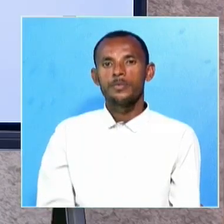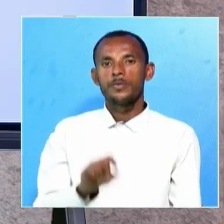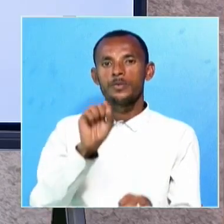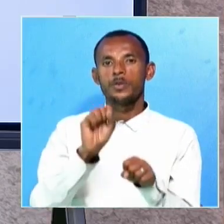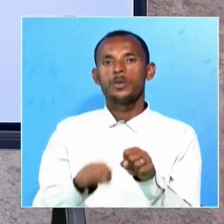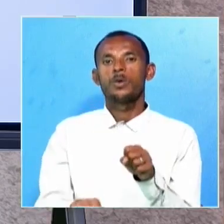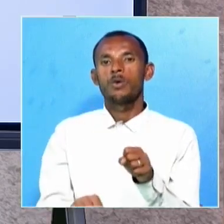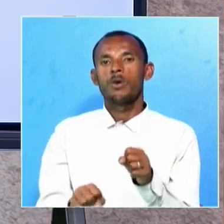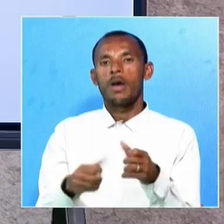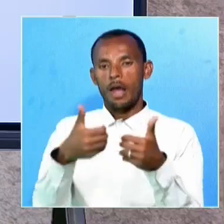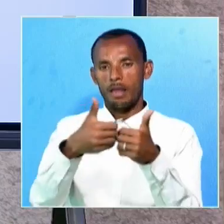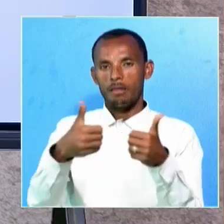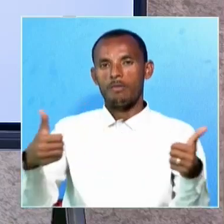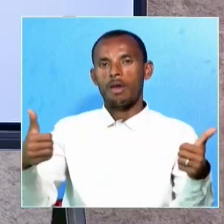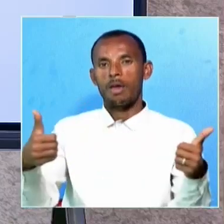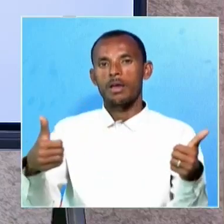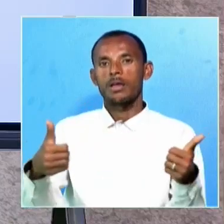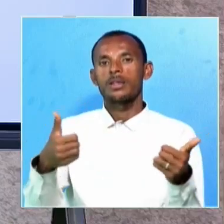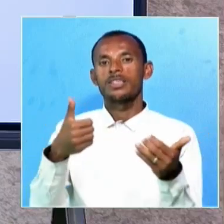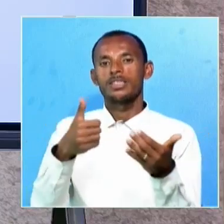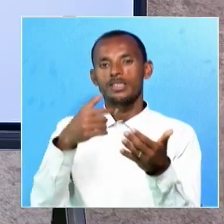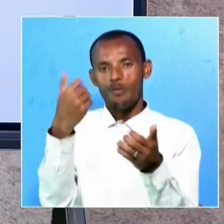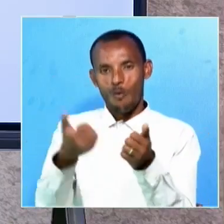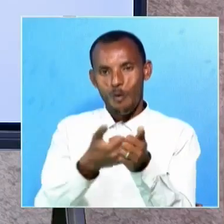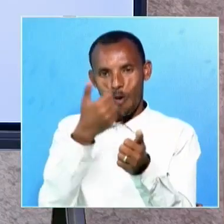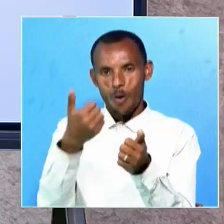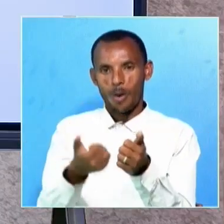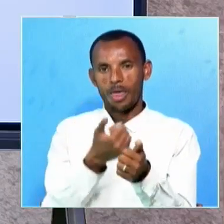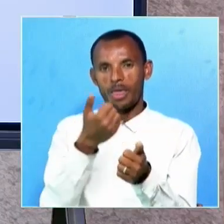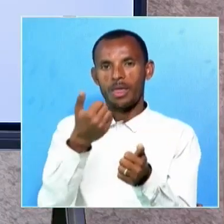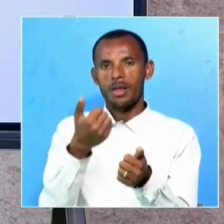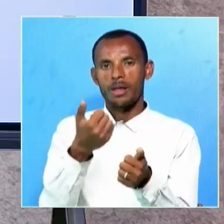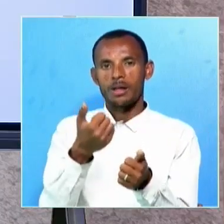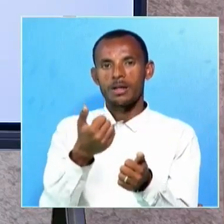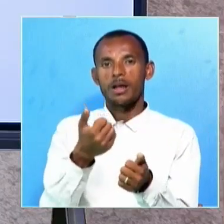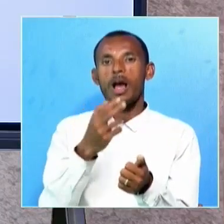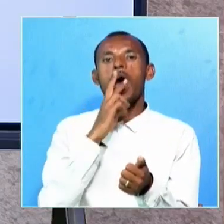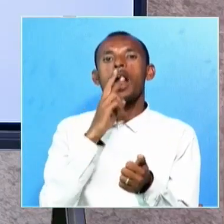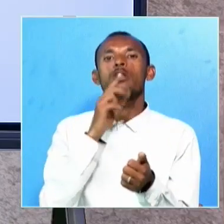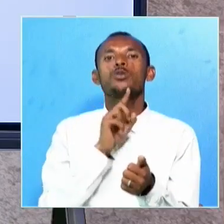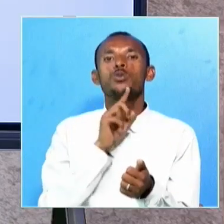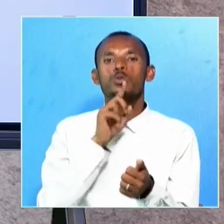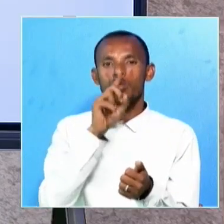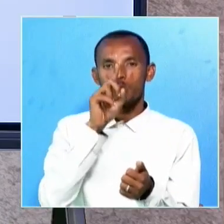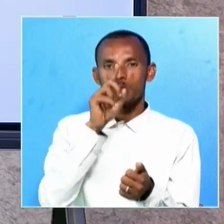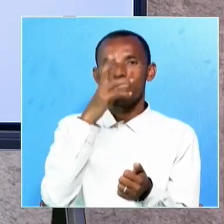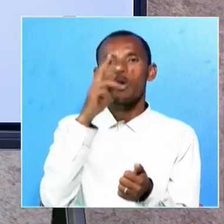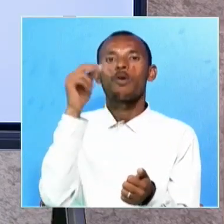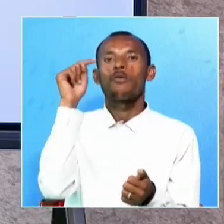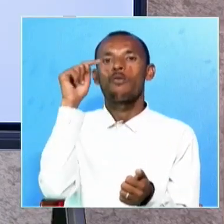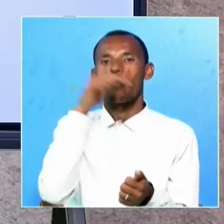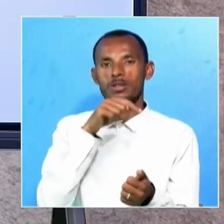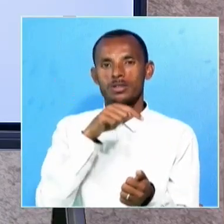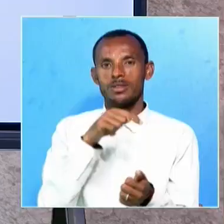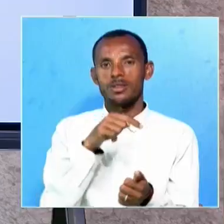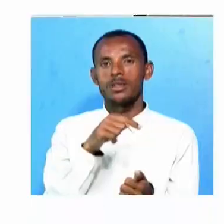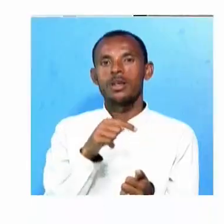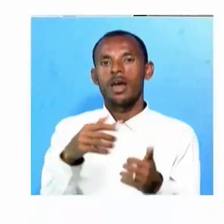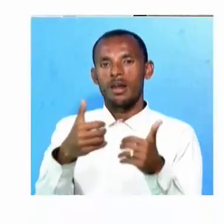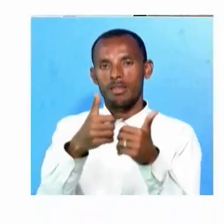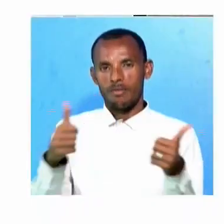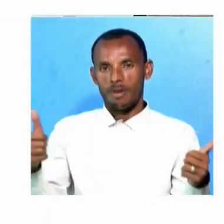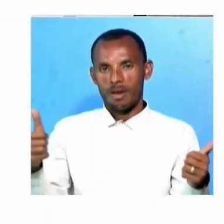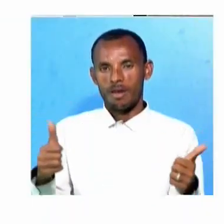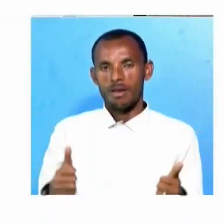So, identify whether the following are true or false. Identify